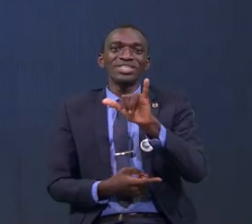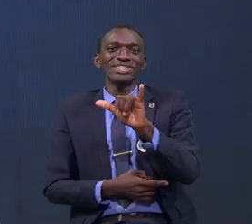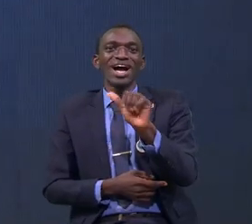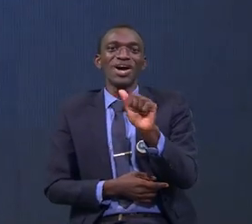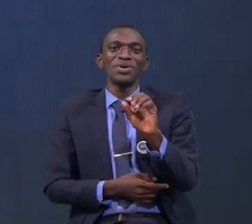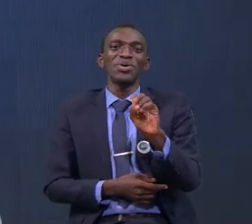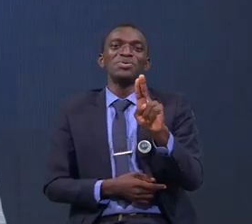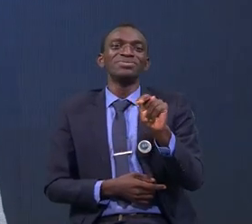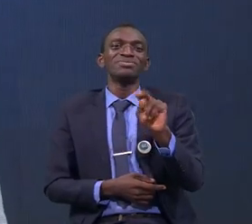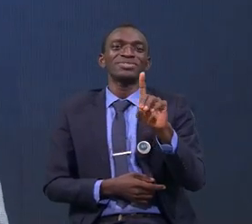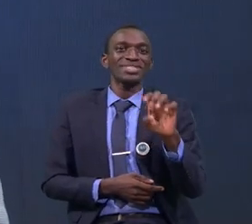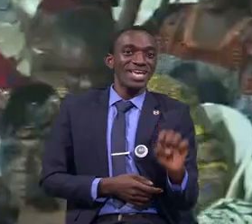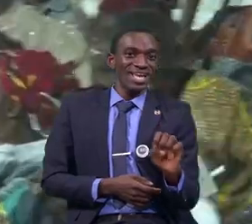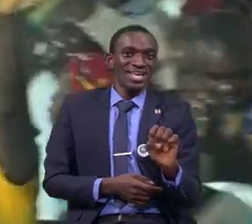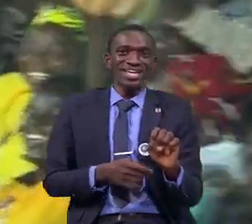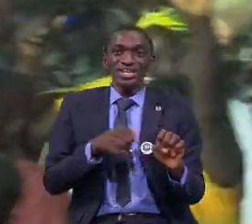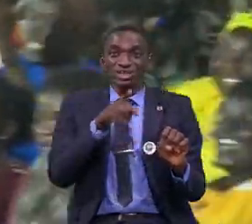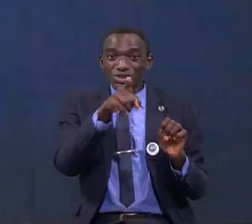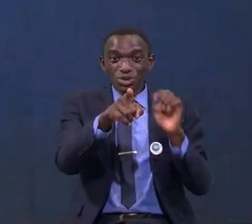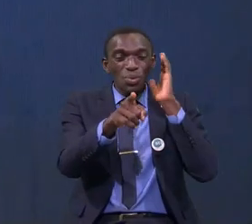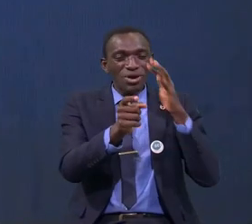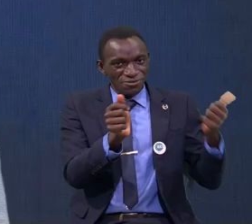you will follow me to Yaoundé.